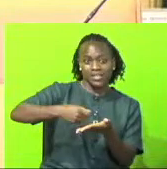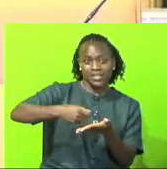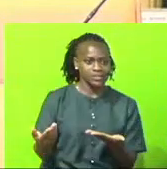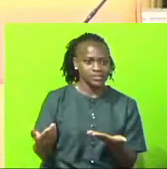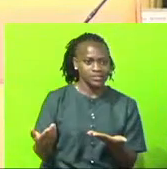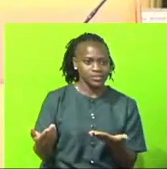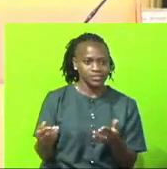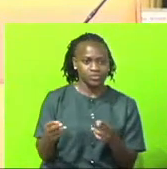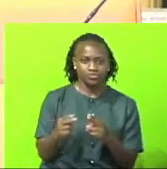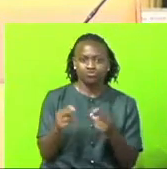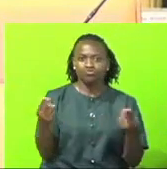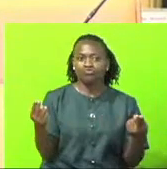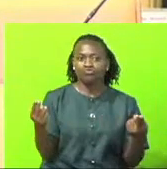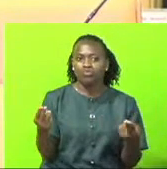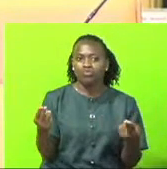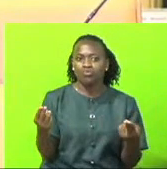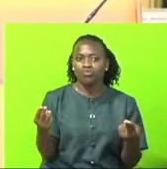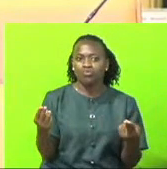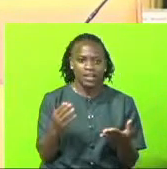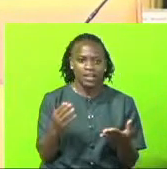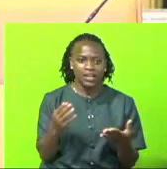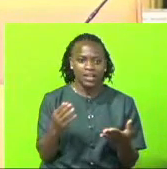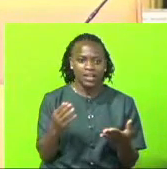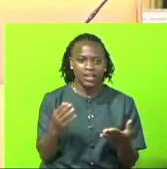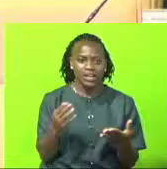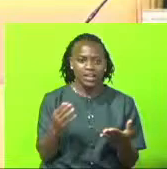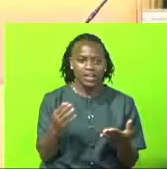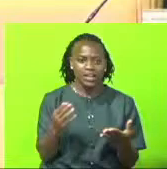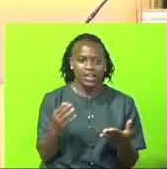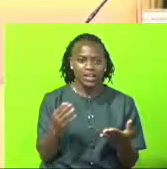there's a vacancy in respect of his seat. It